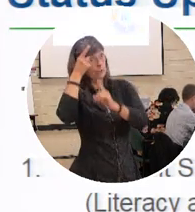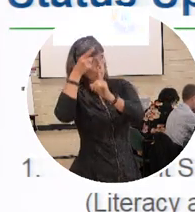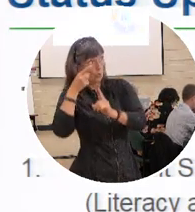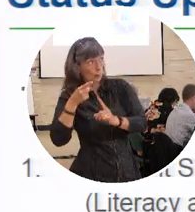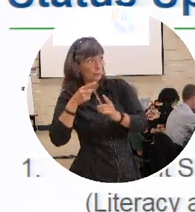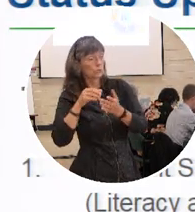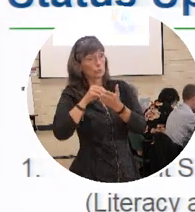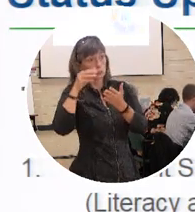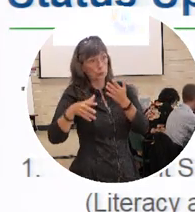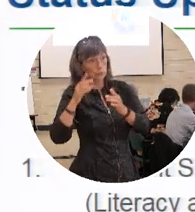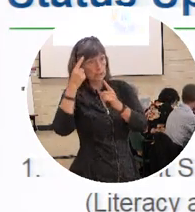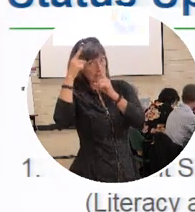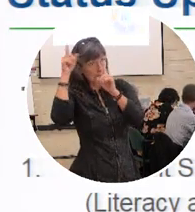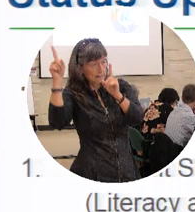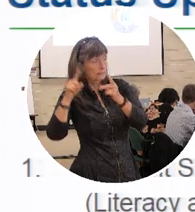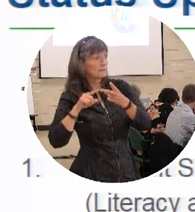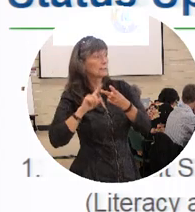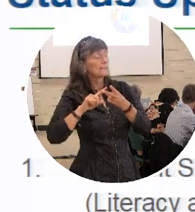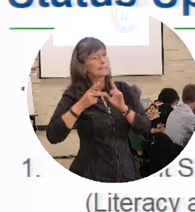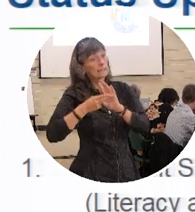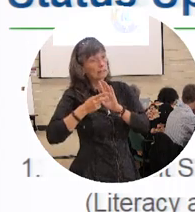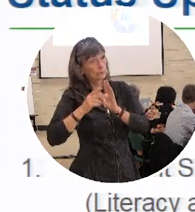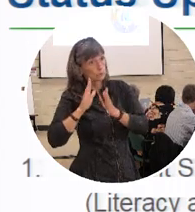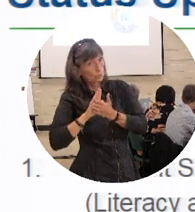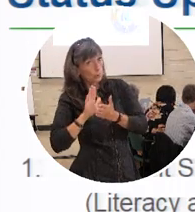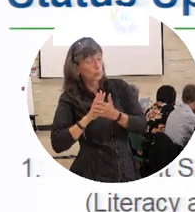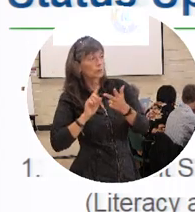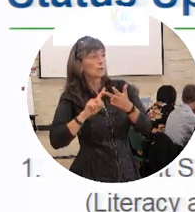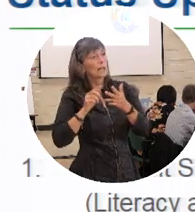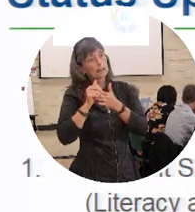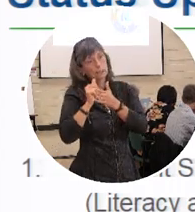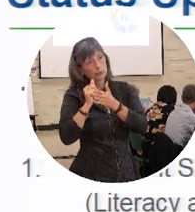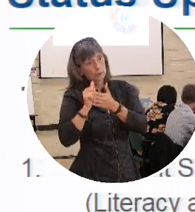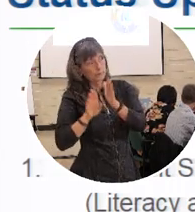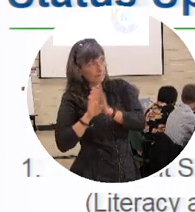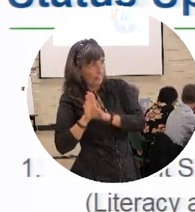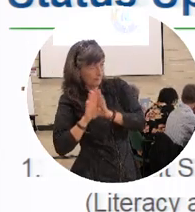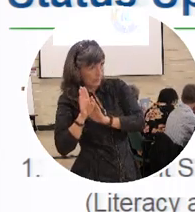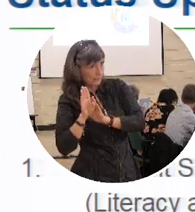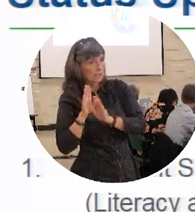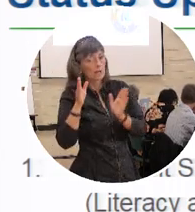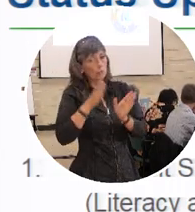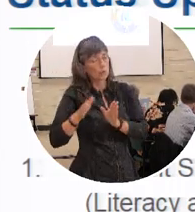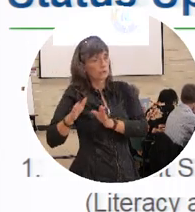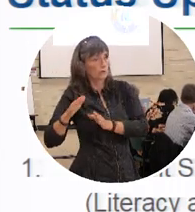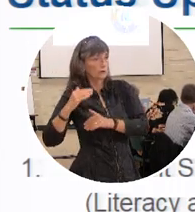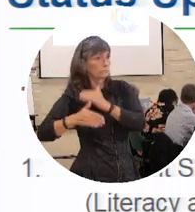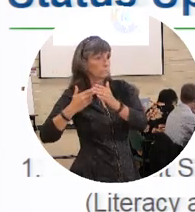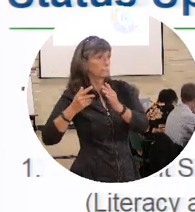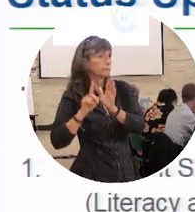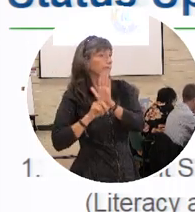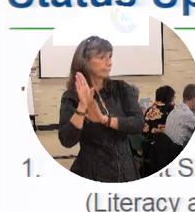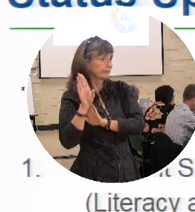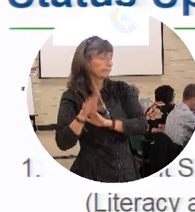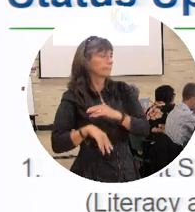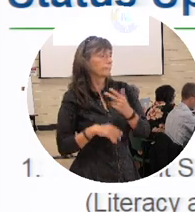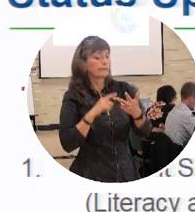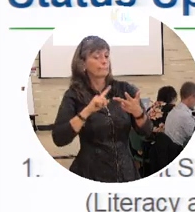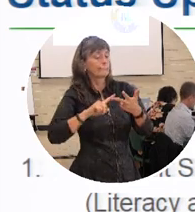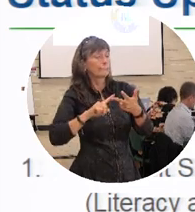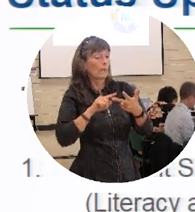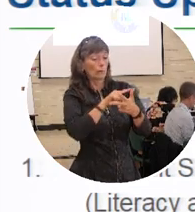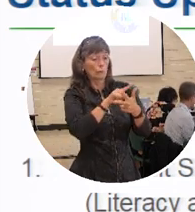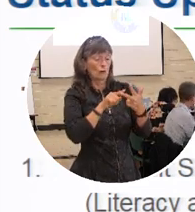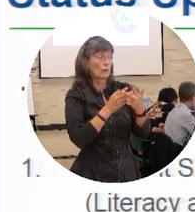success, safe and caring schools, and of course, leadership development and organizational effectiveness. I'm happy to report that we've made progress in